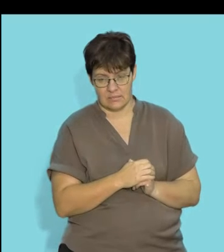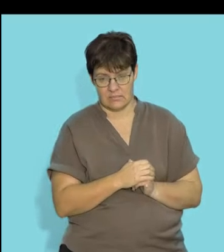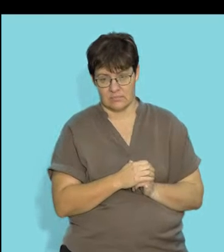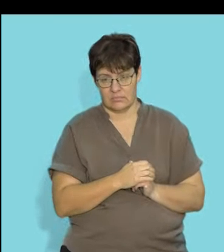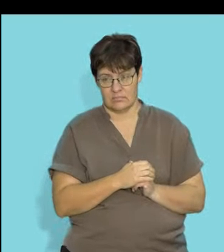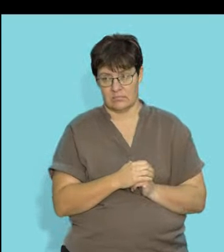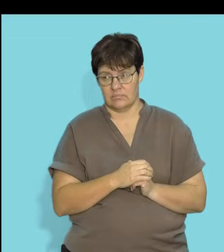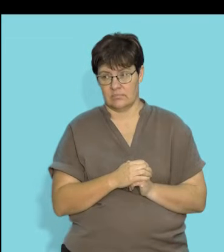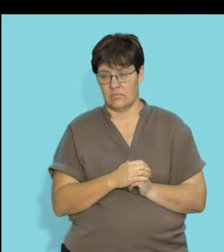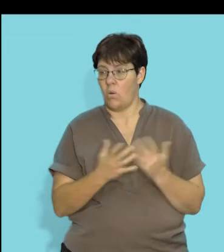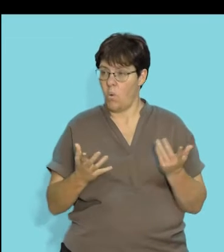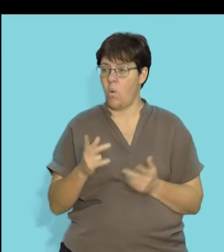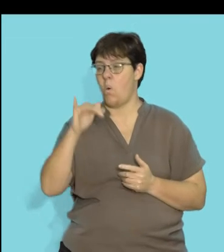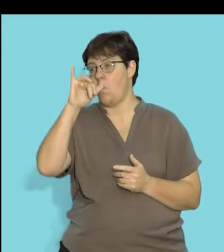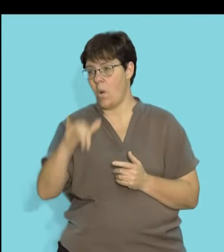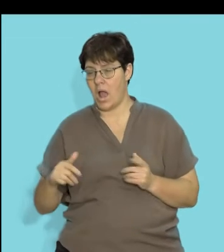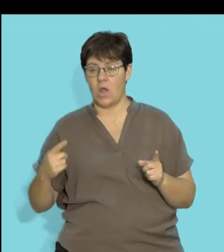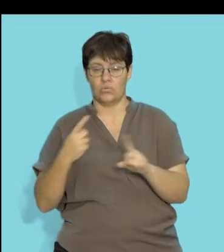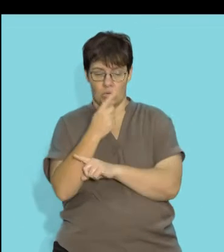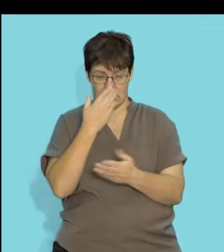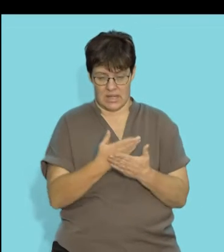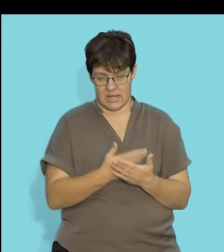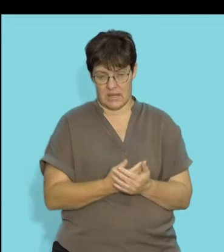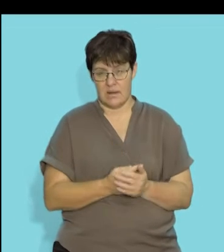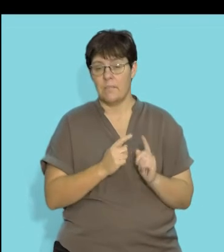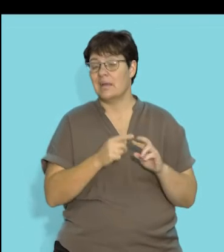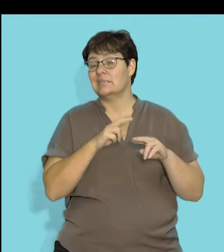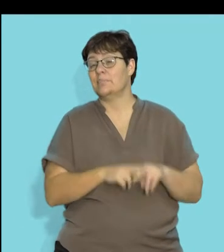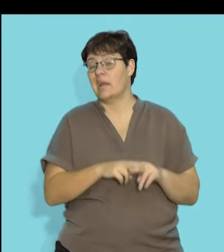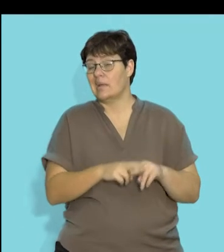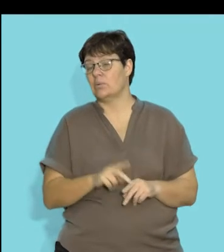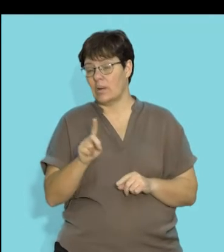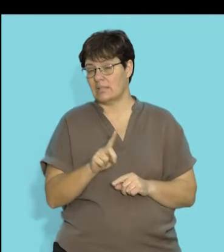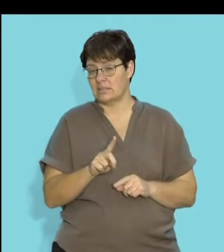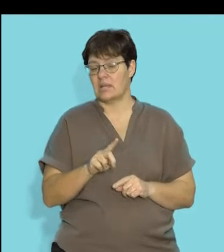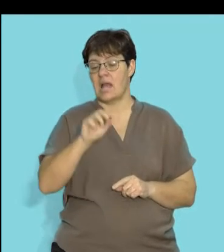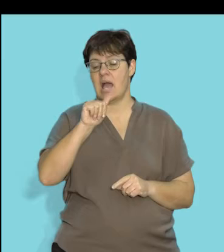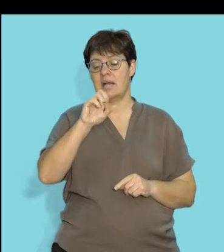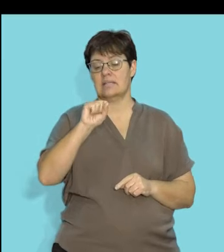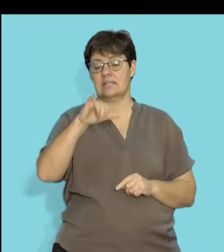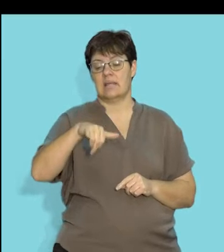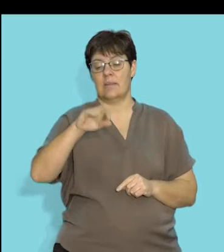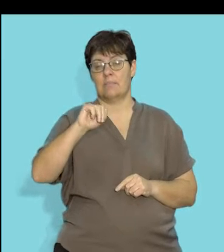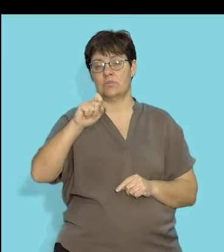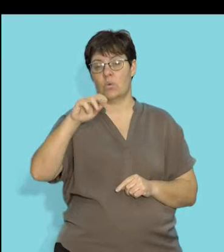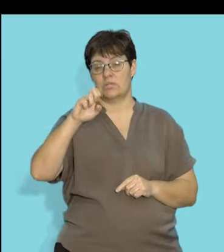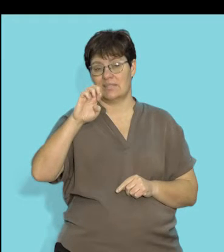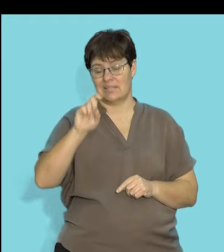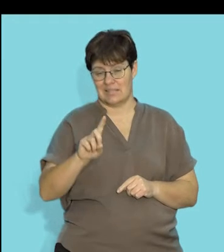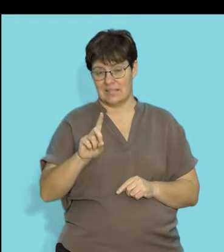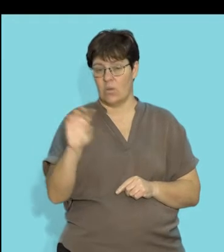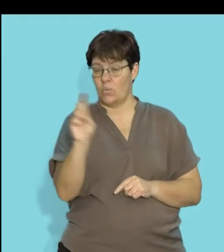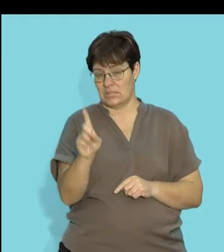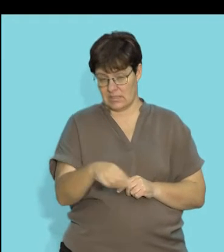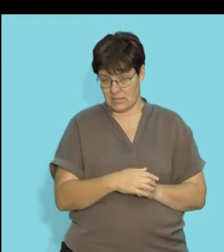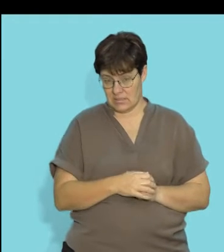cross either the x-axis or the y-axis, but it depends on what the asymptotes are at the time. So